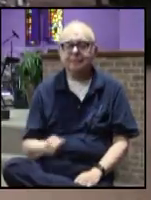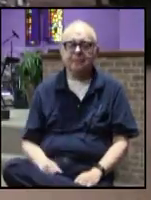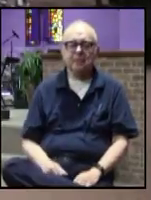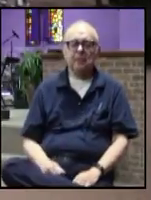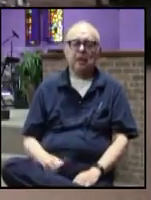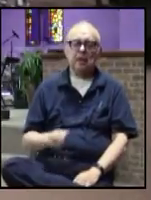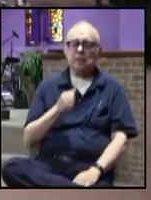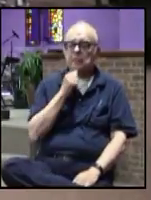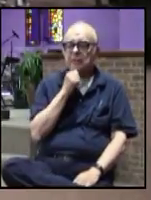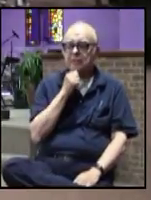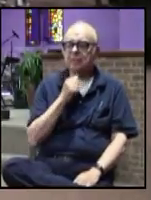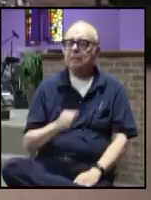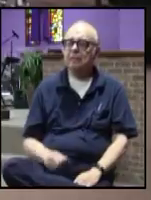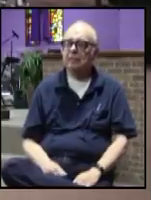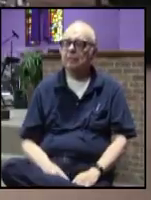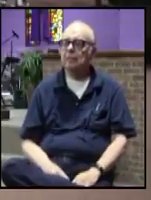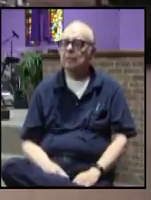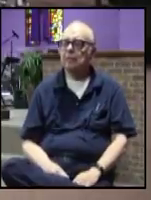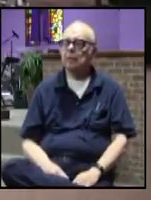Patient.